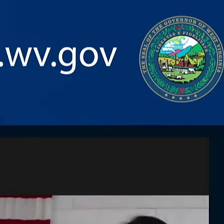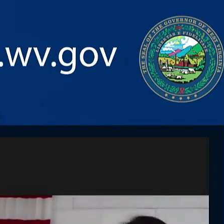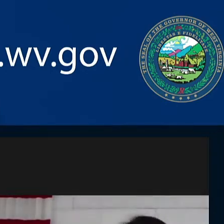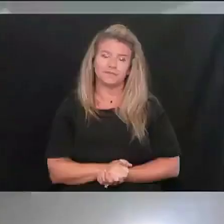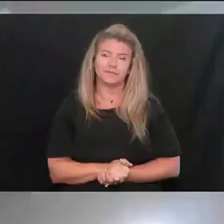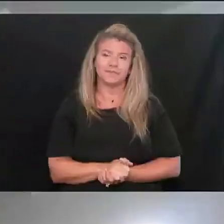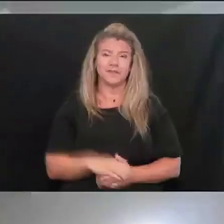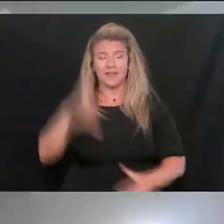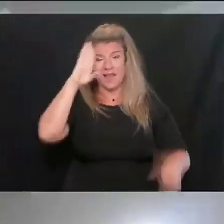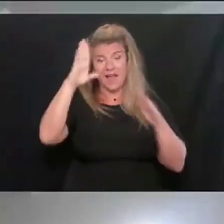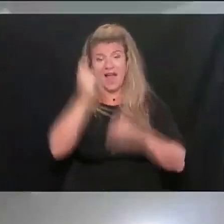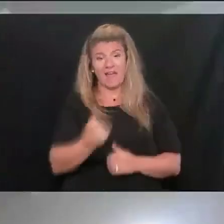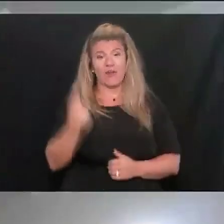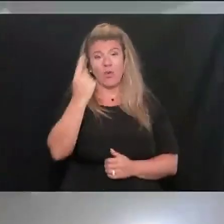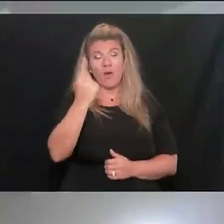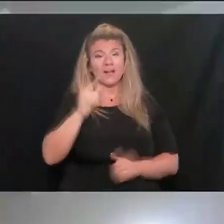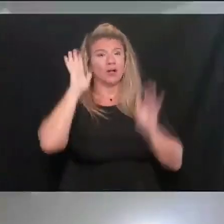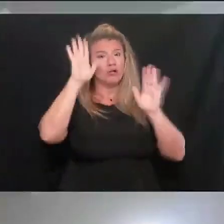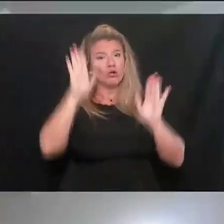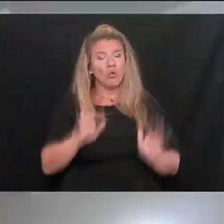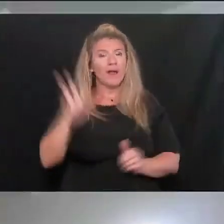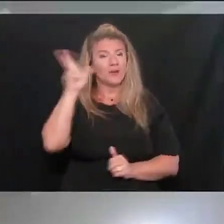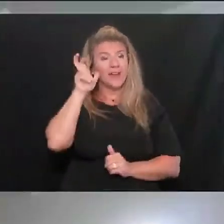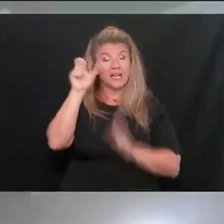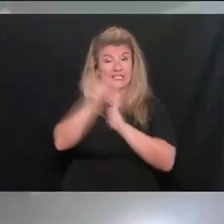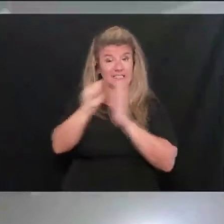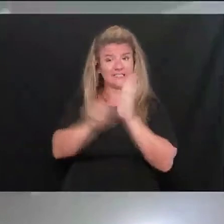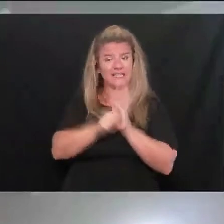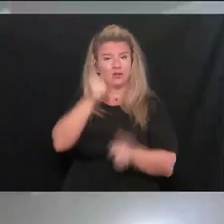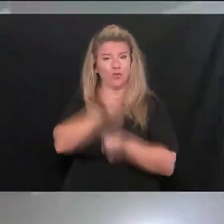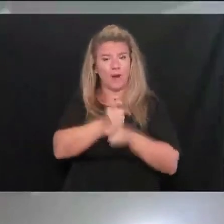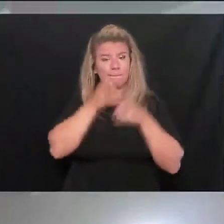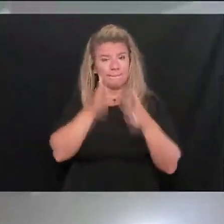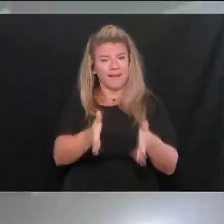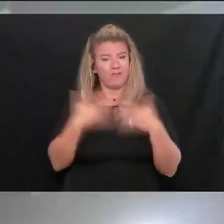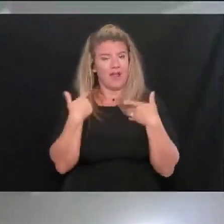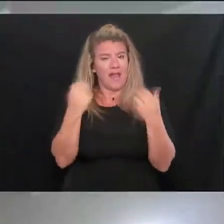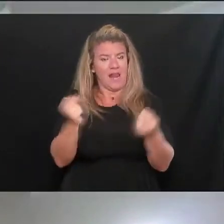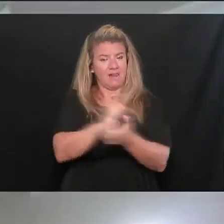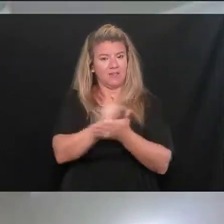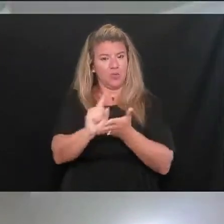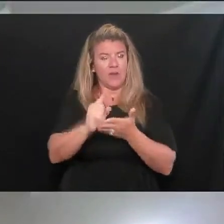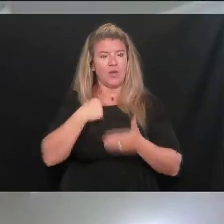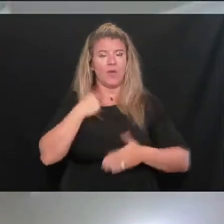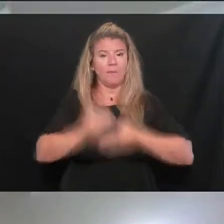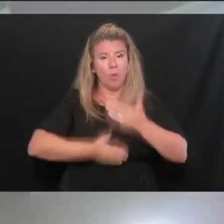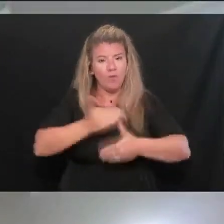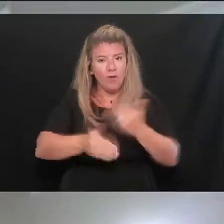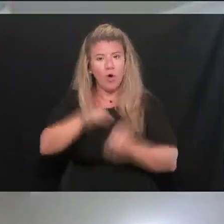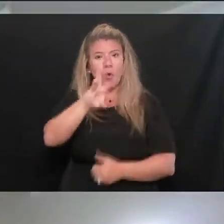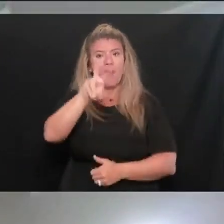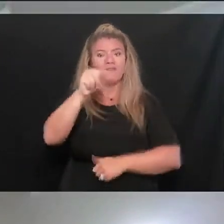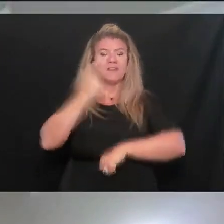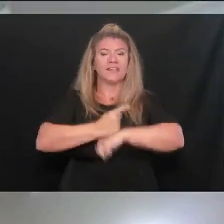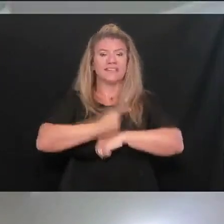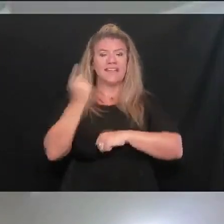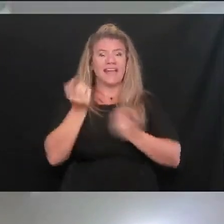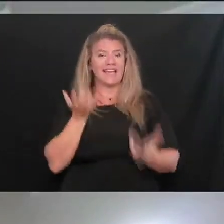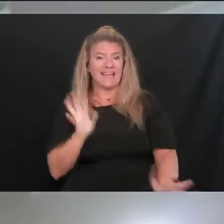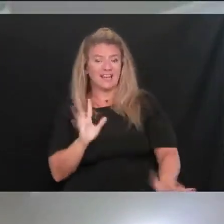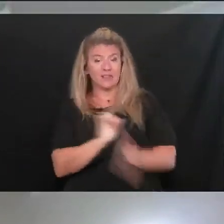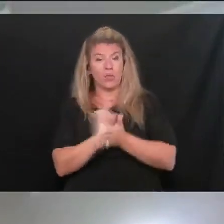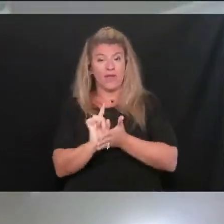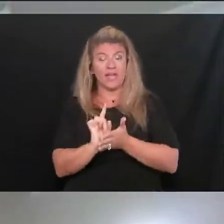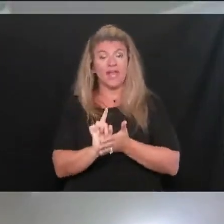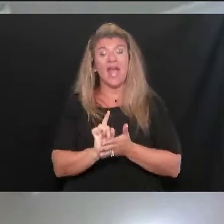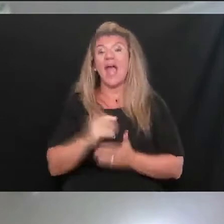Hi, Governor. Hi, everyone. Great to hear the state is on the path to healing as we move toward West Virginia Day at the end of this week.